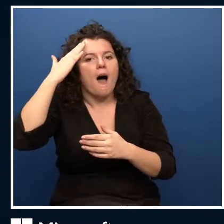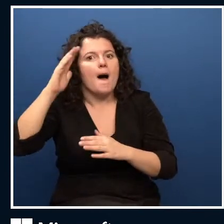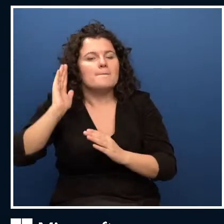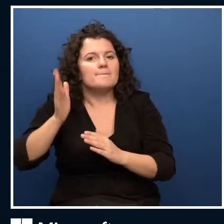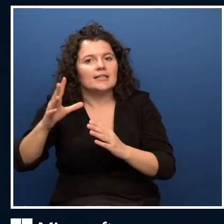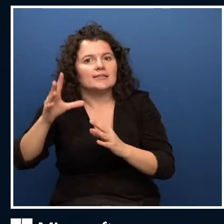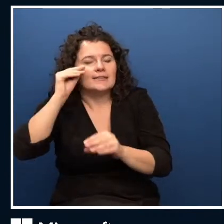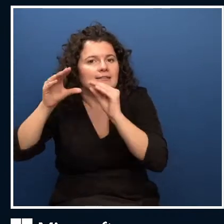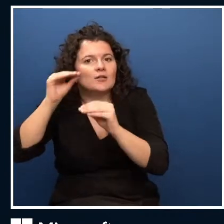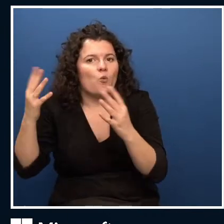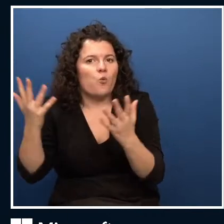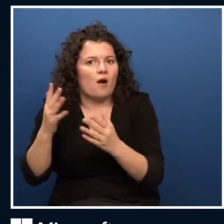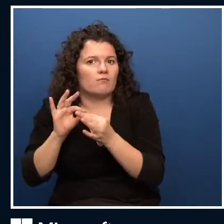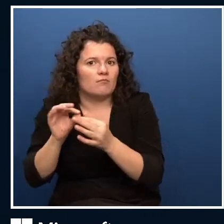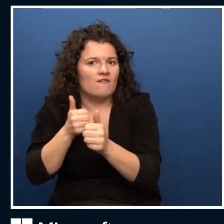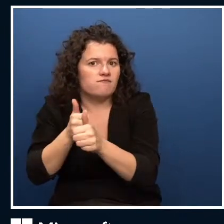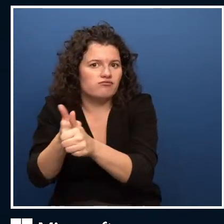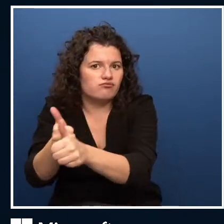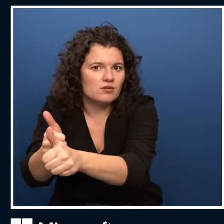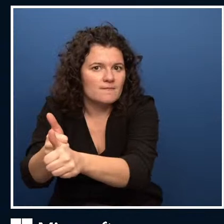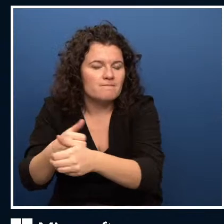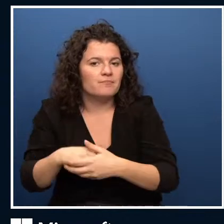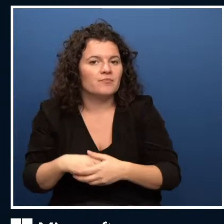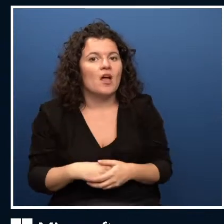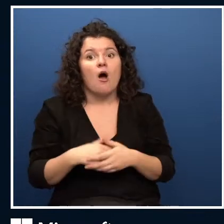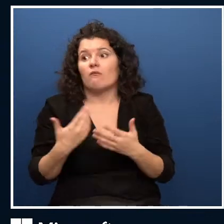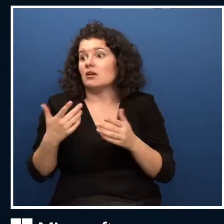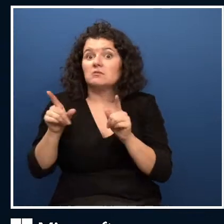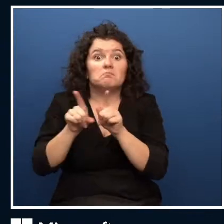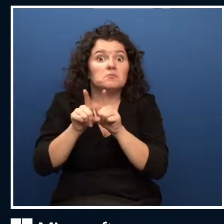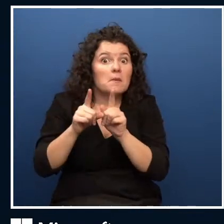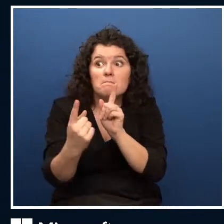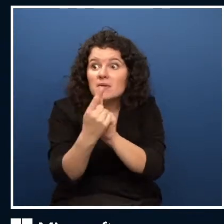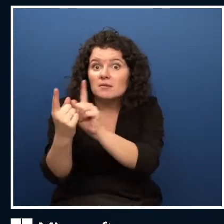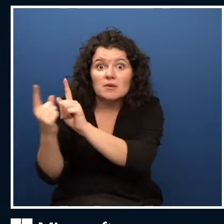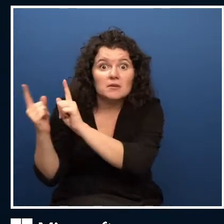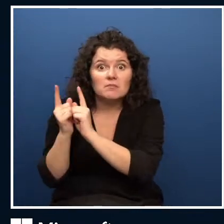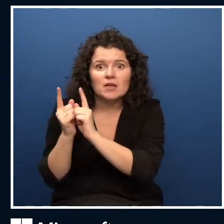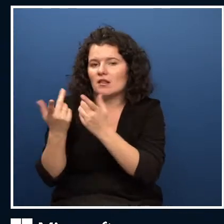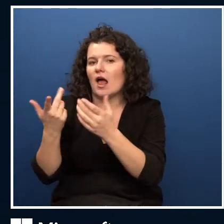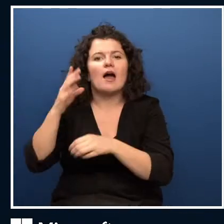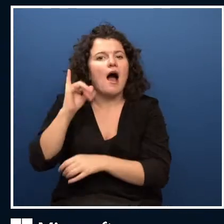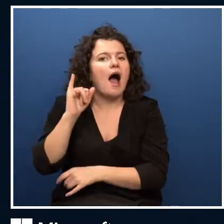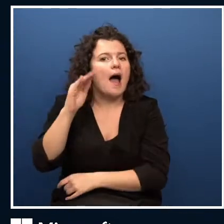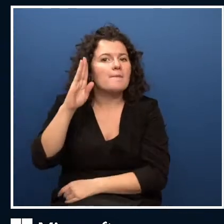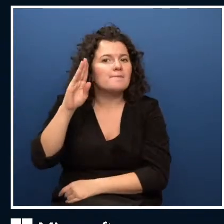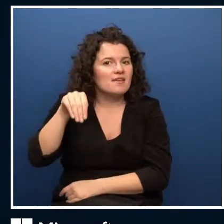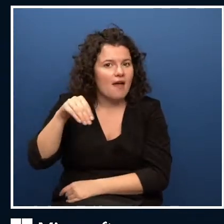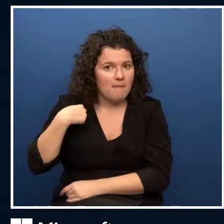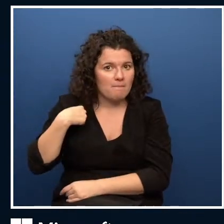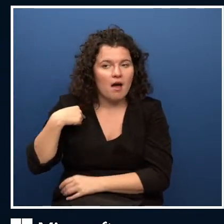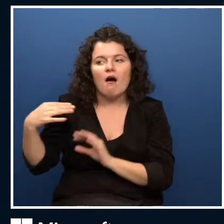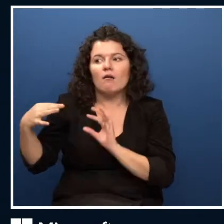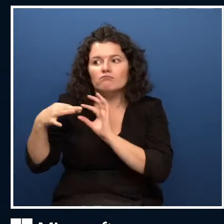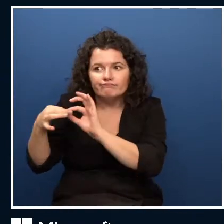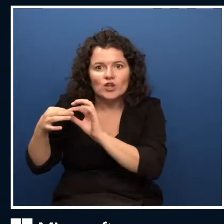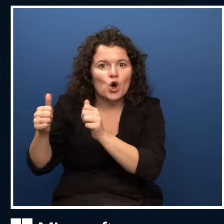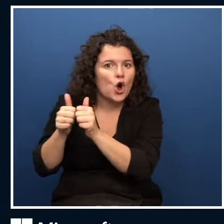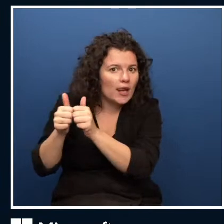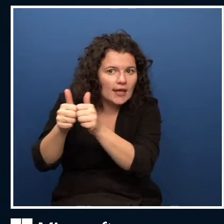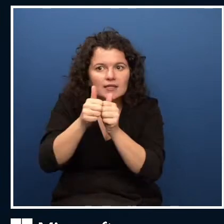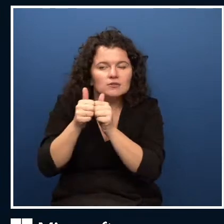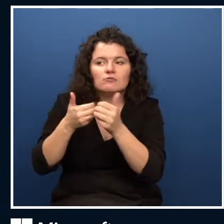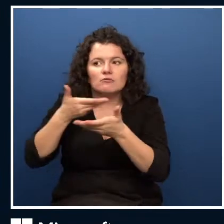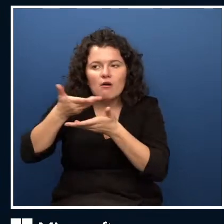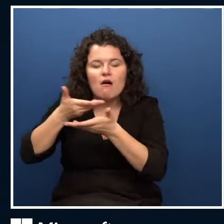while also talking to your colleagues. For example, in my case, IBM. So another thing I would like to talk about is the benefit of working